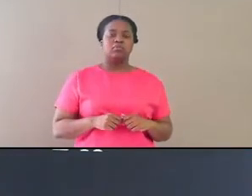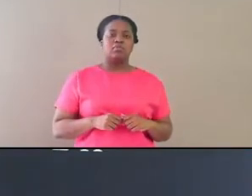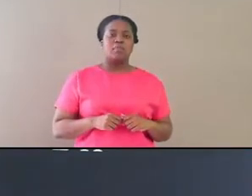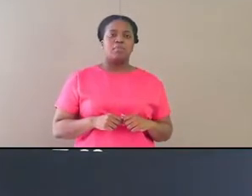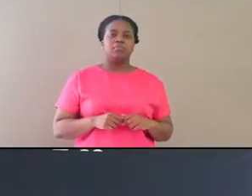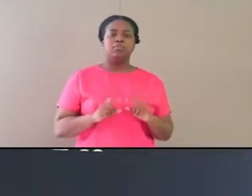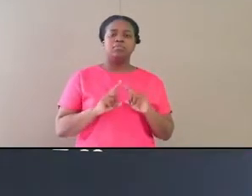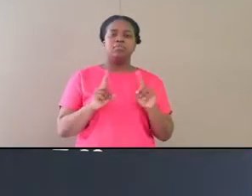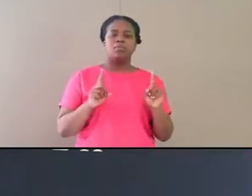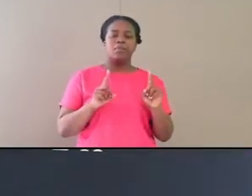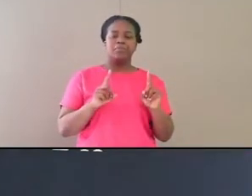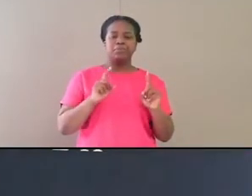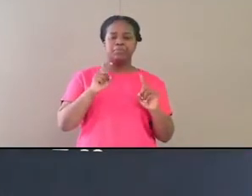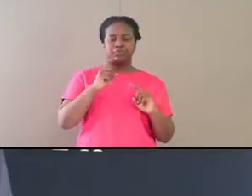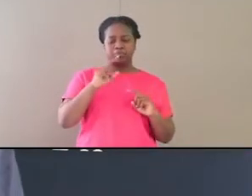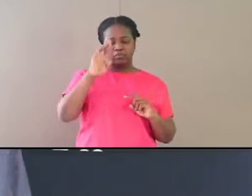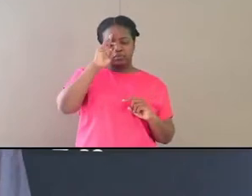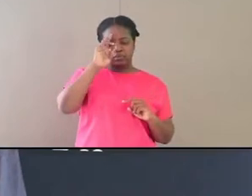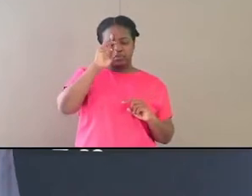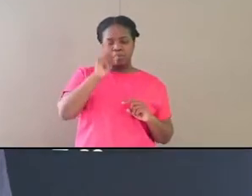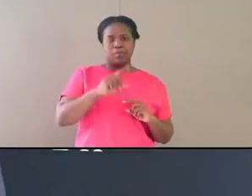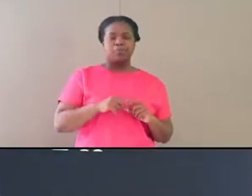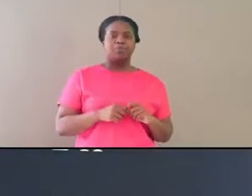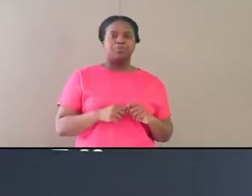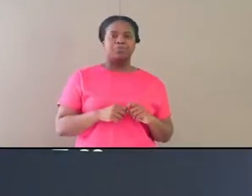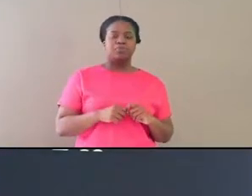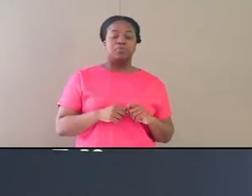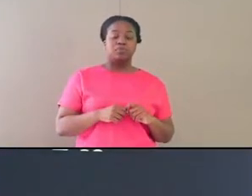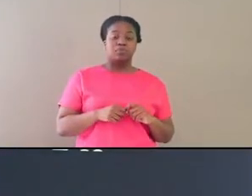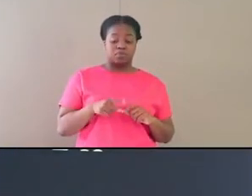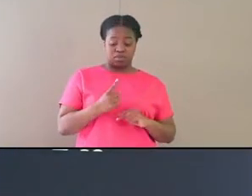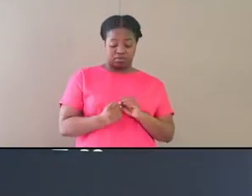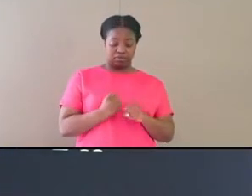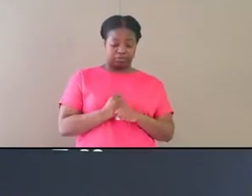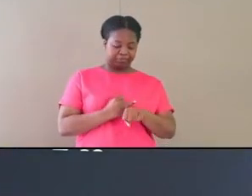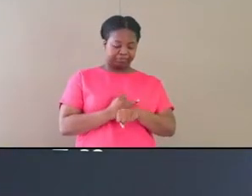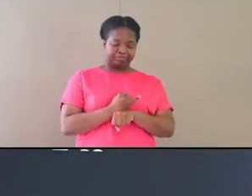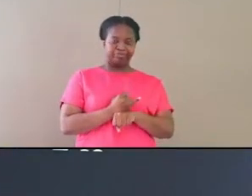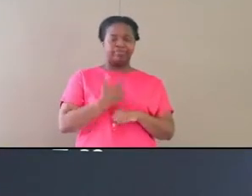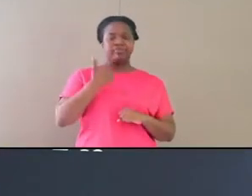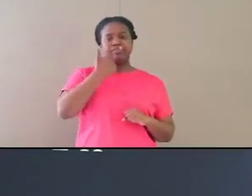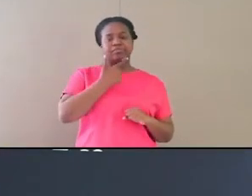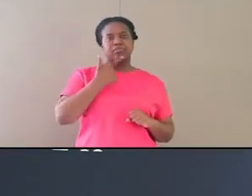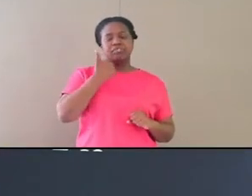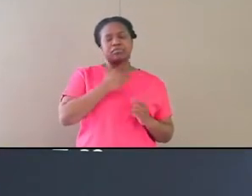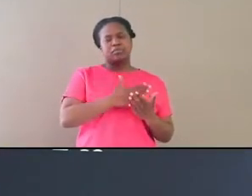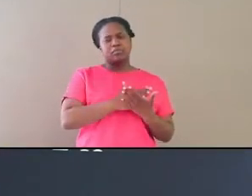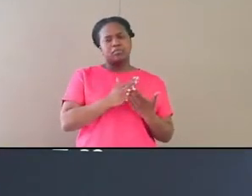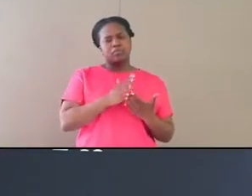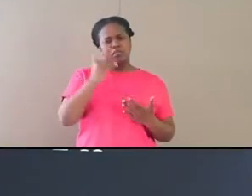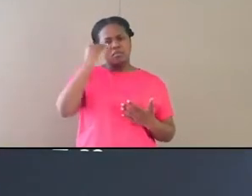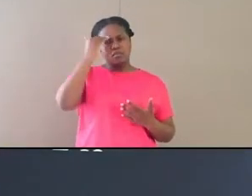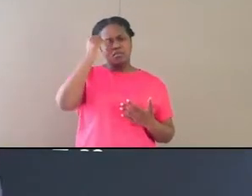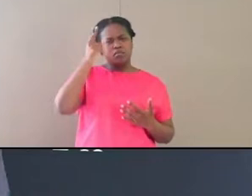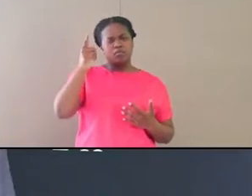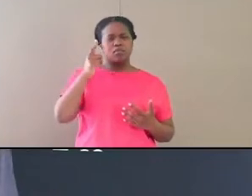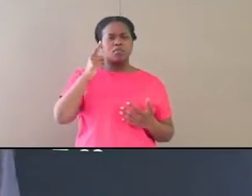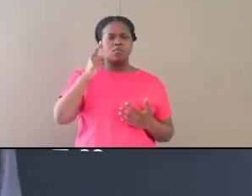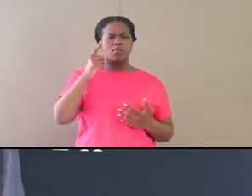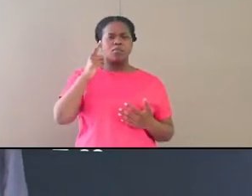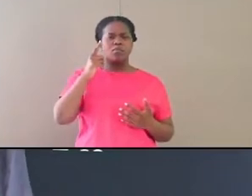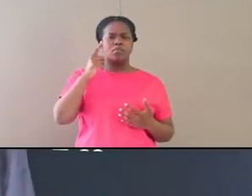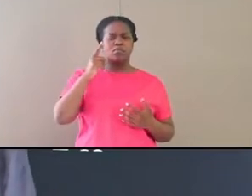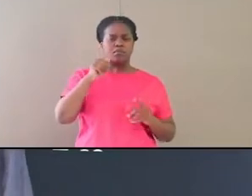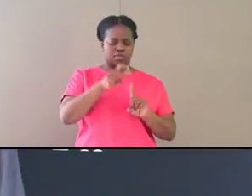But what we must remember, you know, earlier this year, I had lunch with Alan Hirsch. Some of you might know him. He used to work in